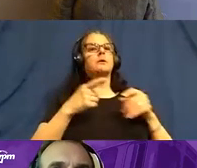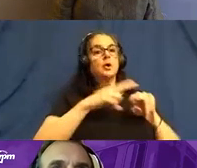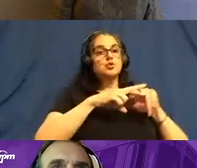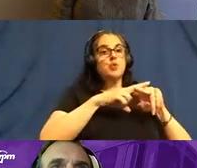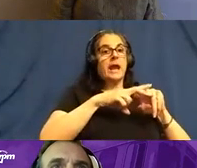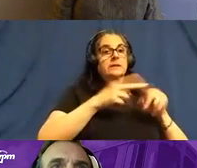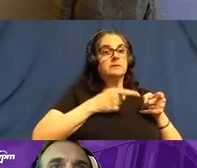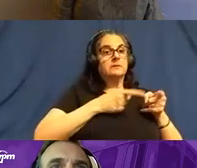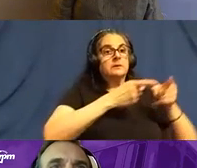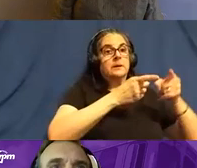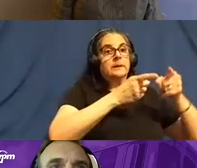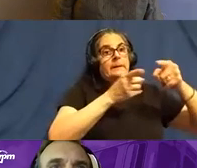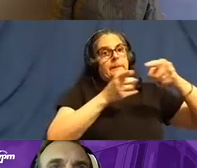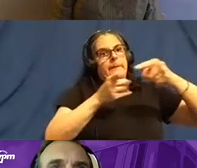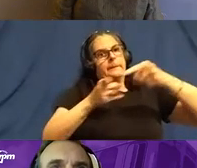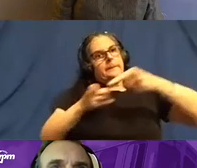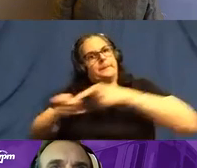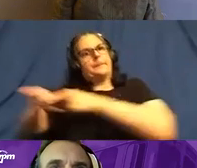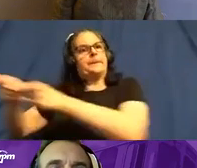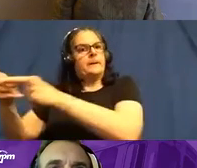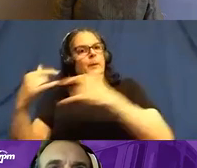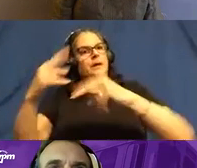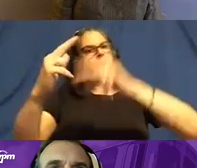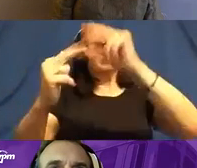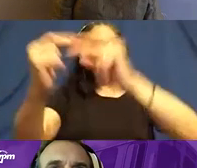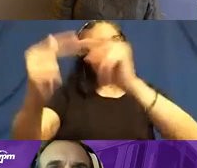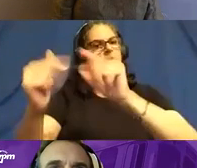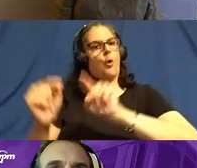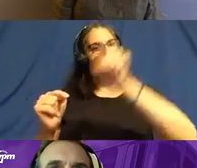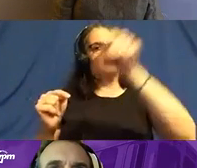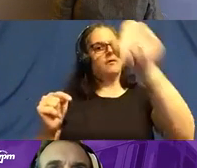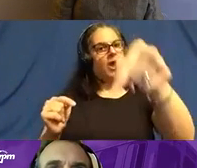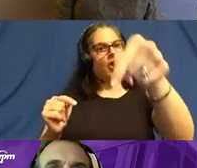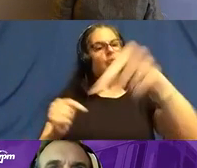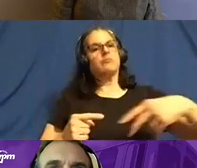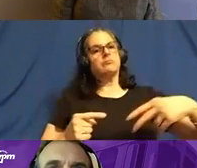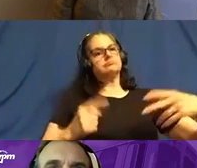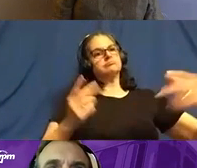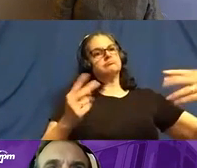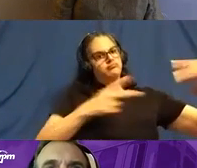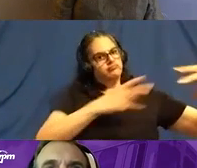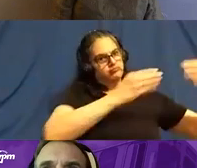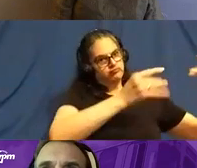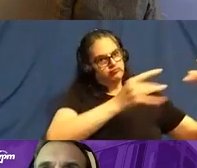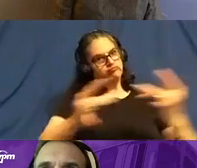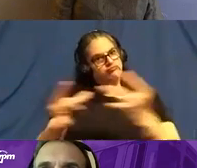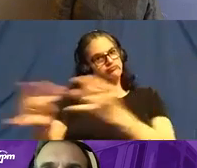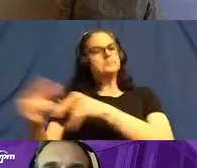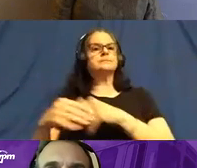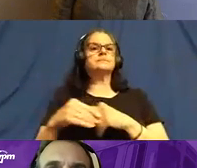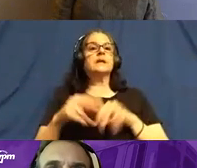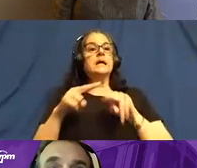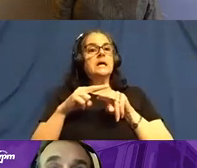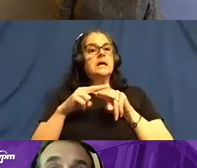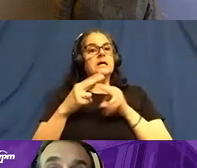side. In addition, we also have temporary station construction at Argyle and Bryn Mawr, and then as I showed you on the